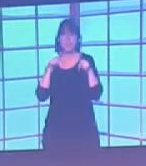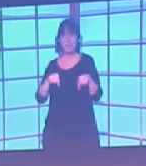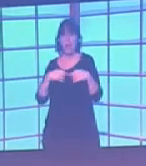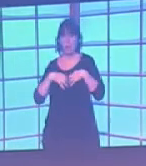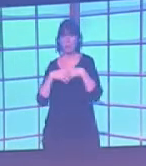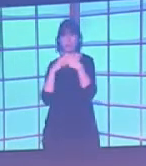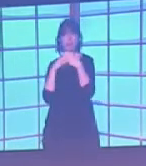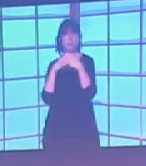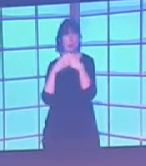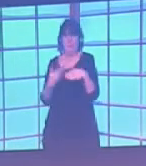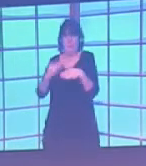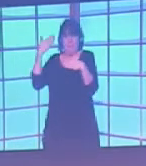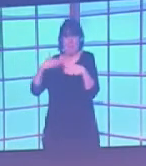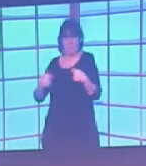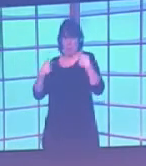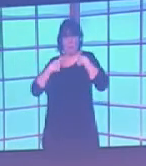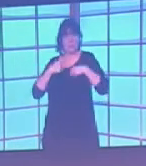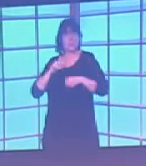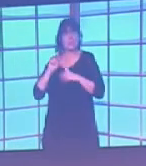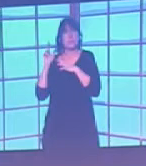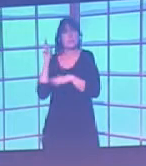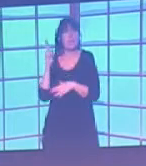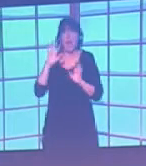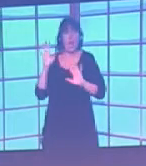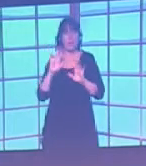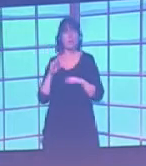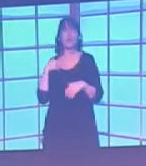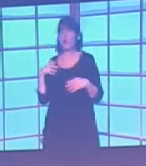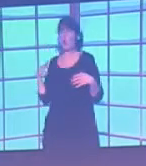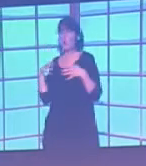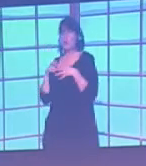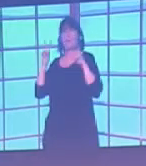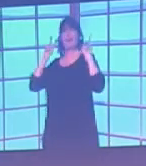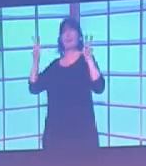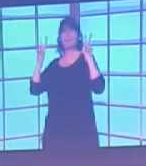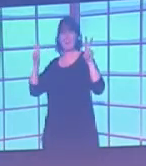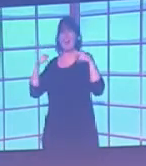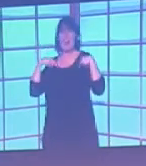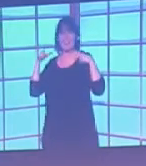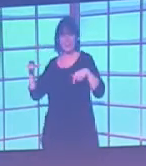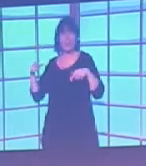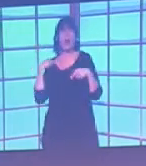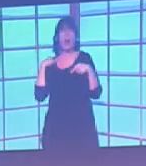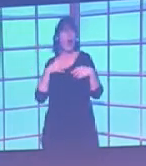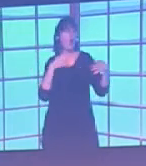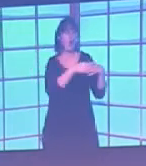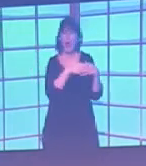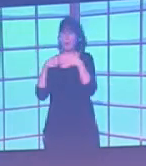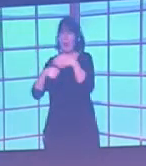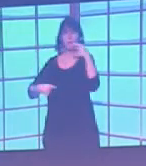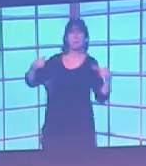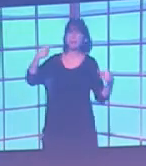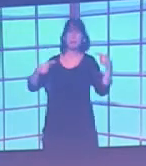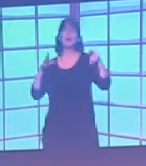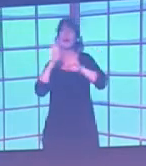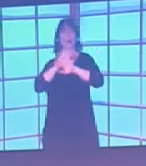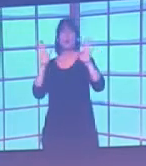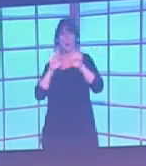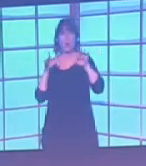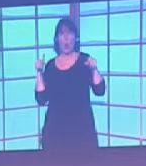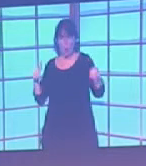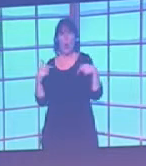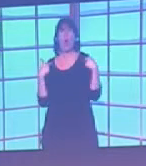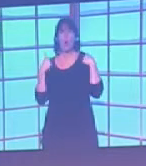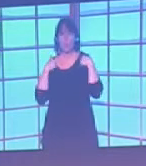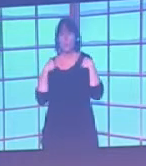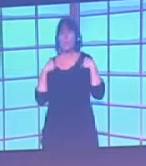way before my time, when a group of fans said, let's put aside our club rivalry, this is a much more important topic and we're going to be